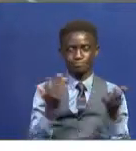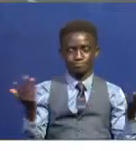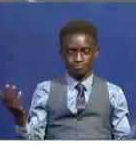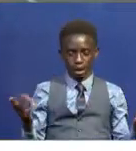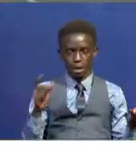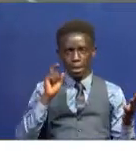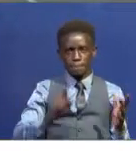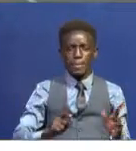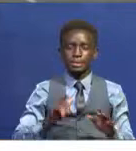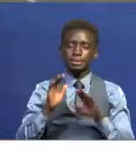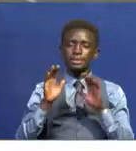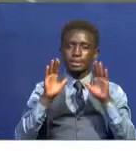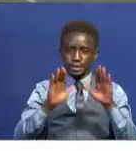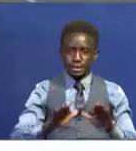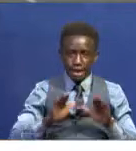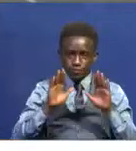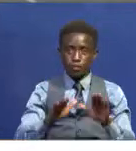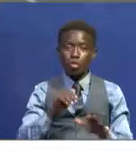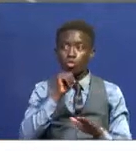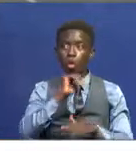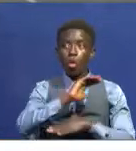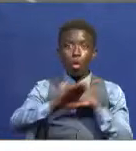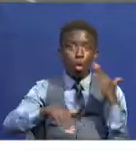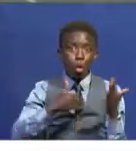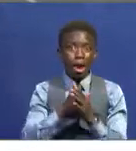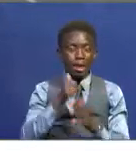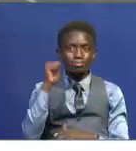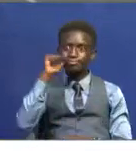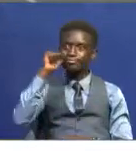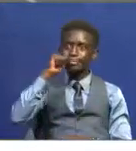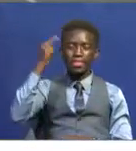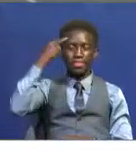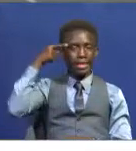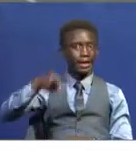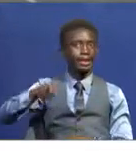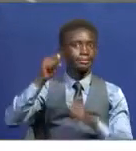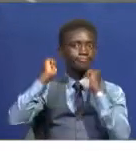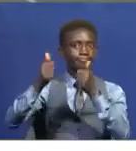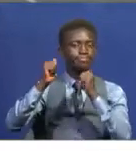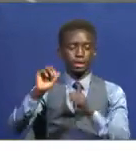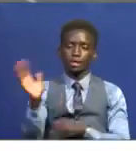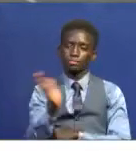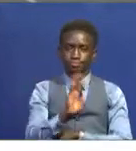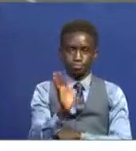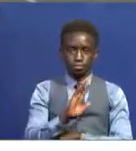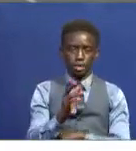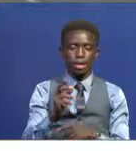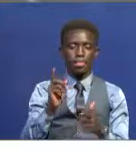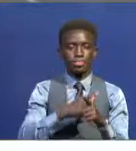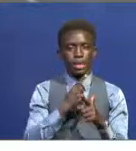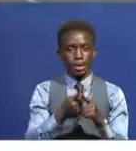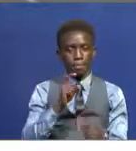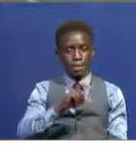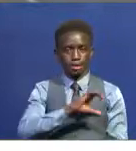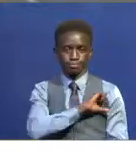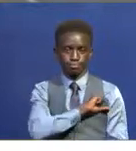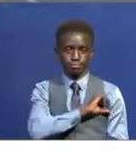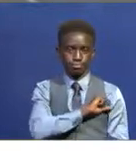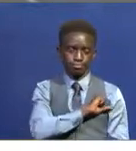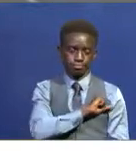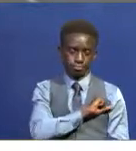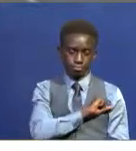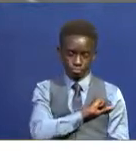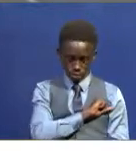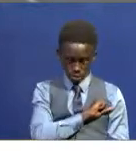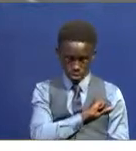not everything attractive is valuable. And lastly, we are talking of resilience and patience. Rome wasn't built in